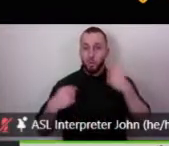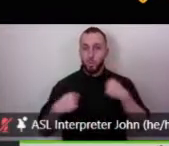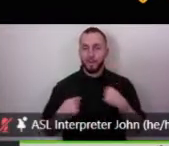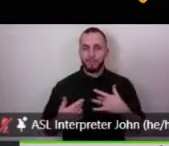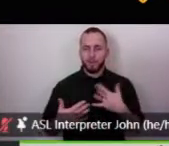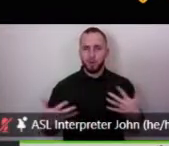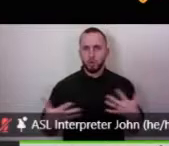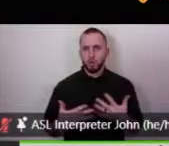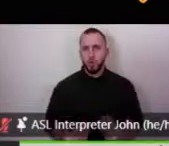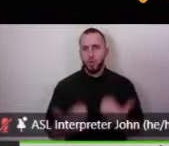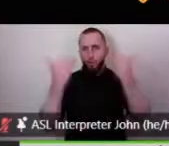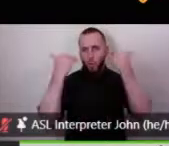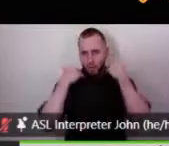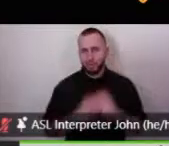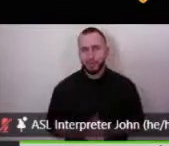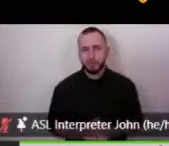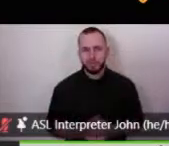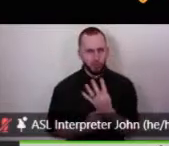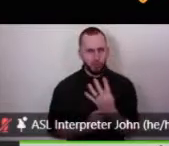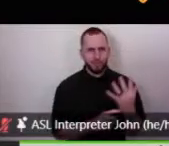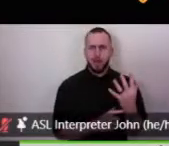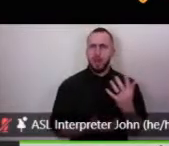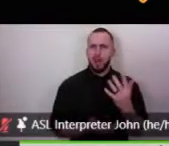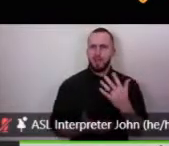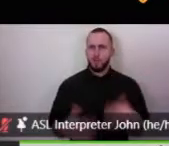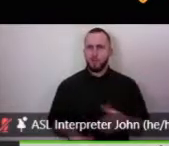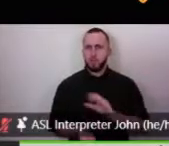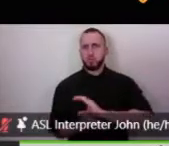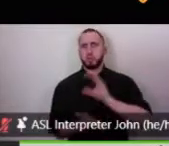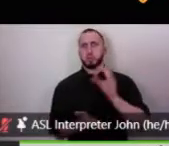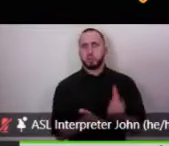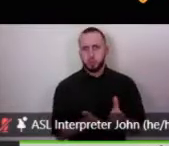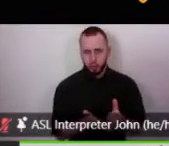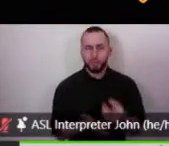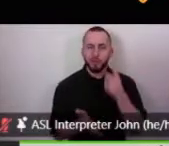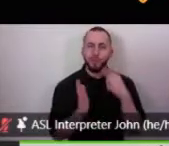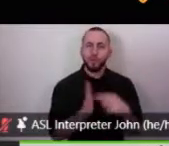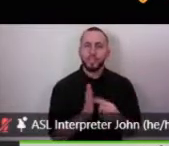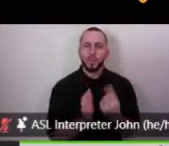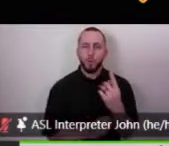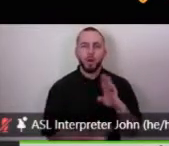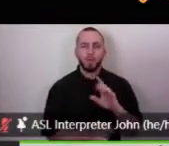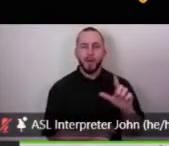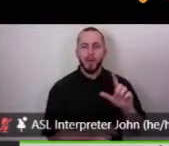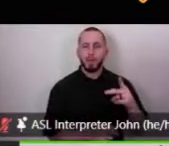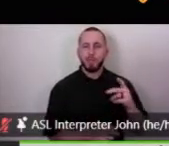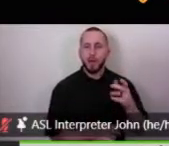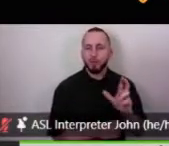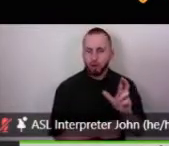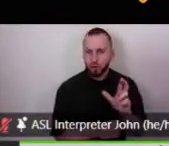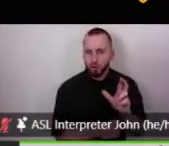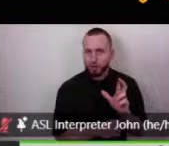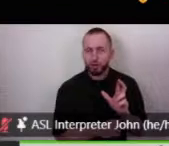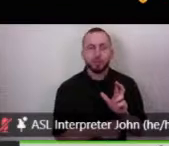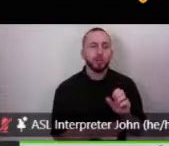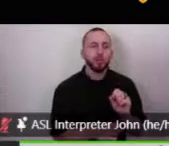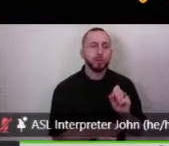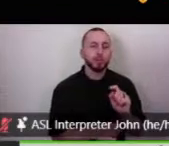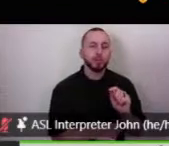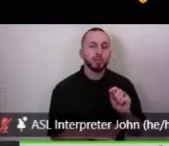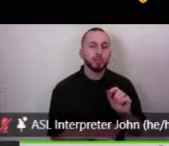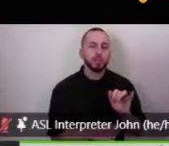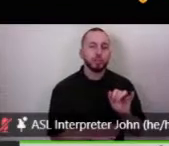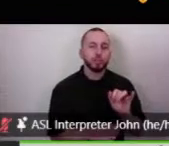daunting. So thinking about, one bell pepper, I took a look at some of your favorite foods. So from like stir fry to rice